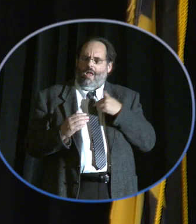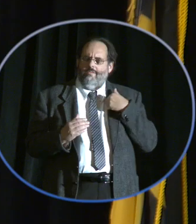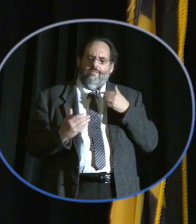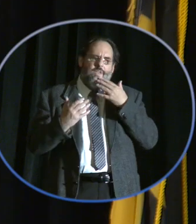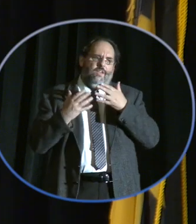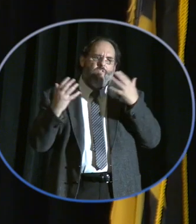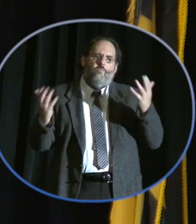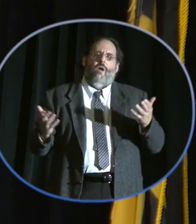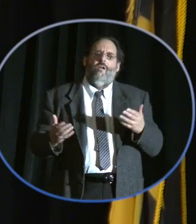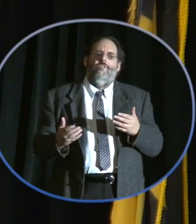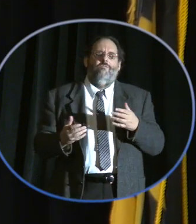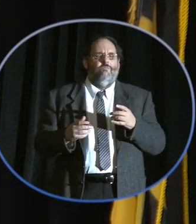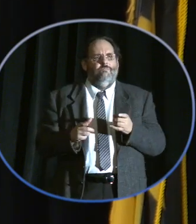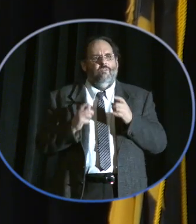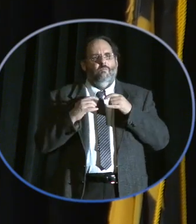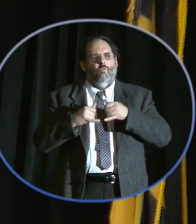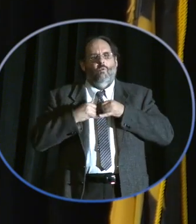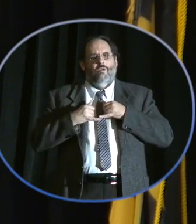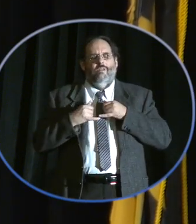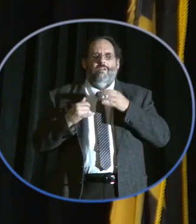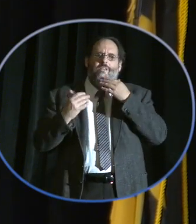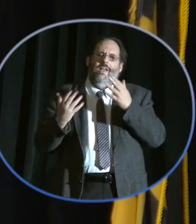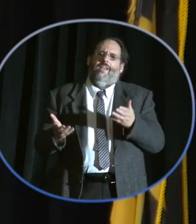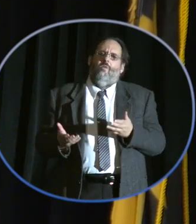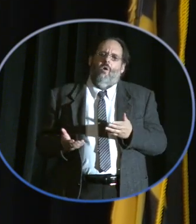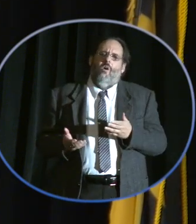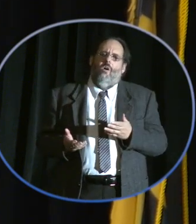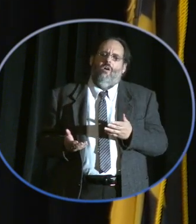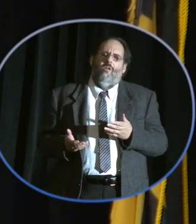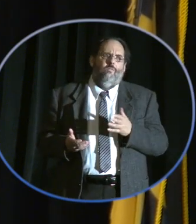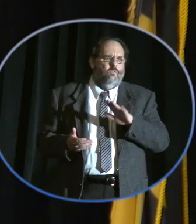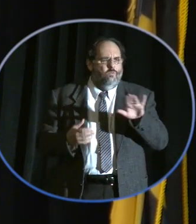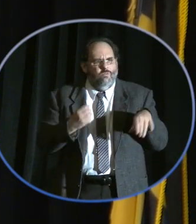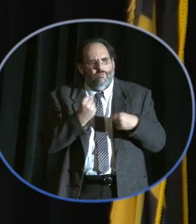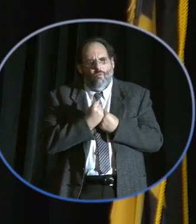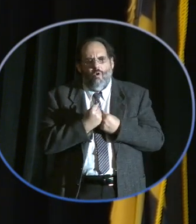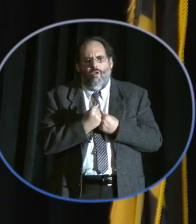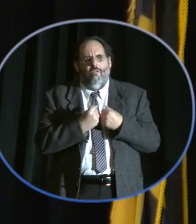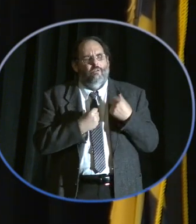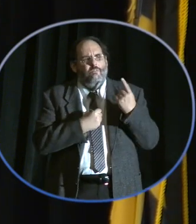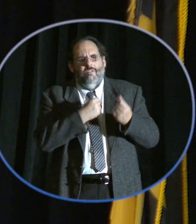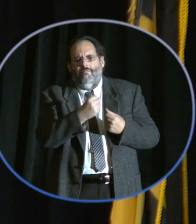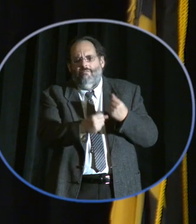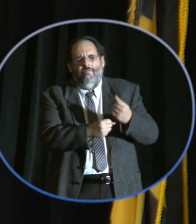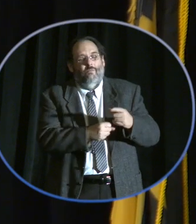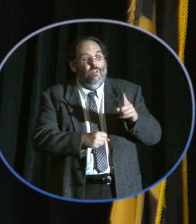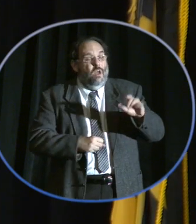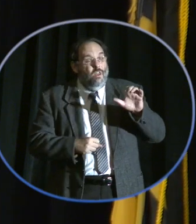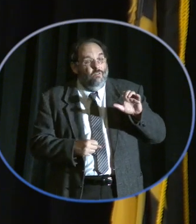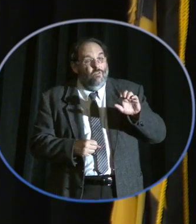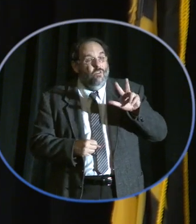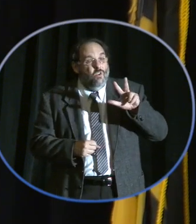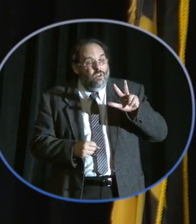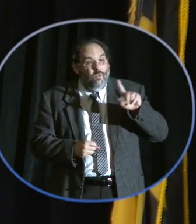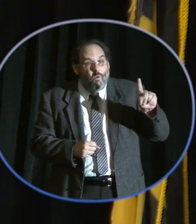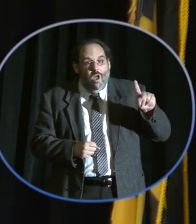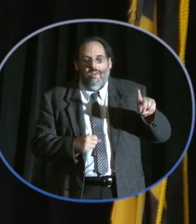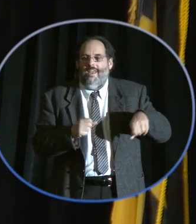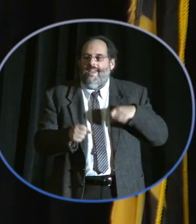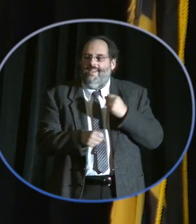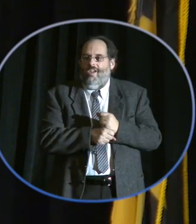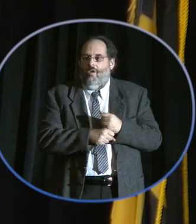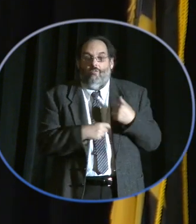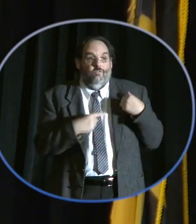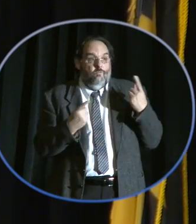much, Dana, for this award, and thank you all for your support over these 131